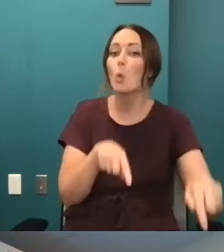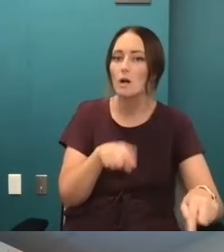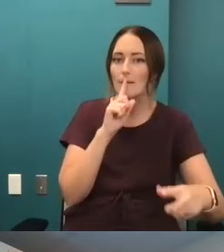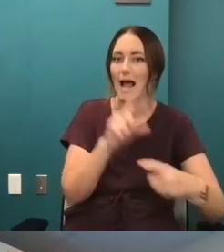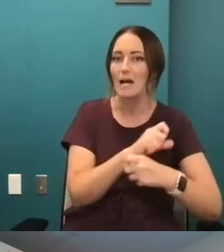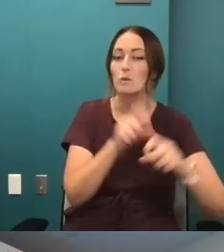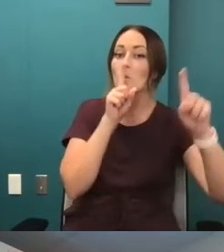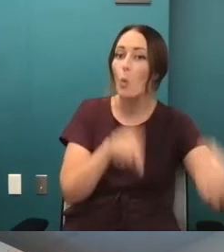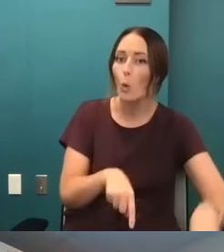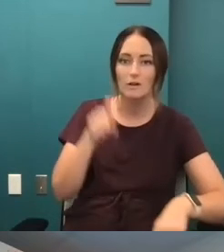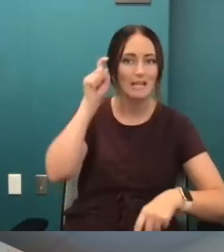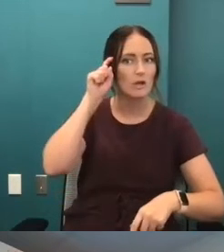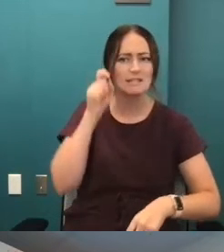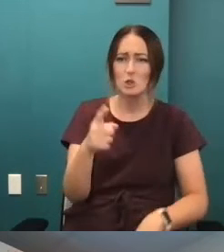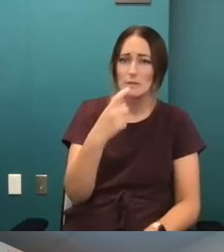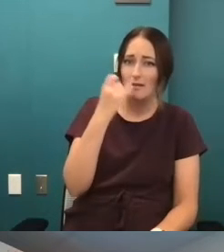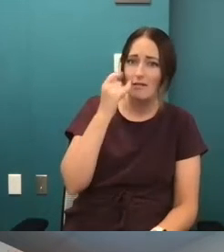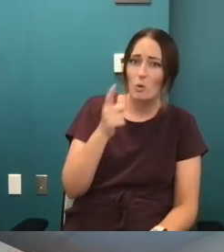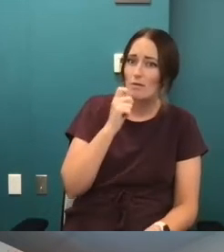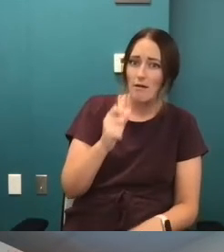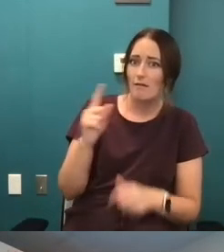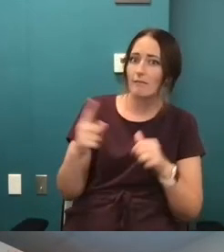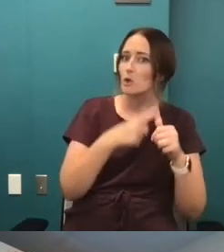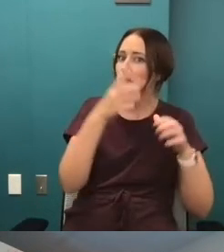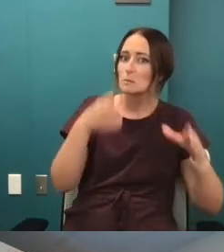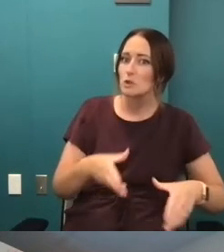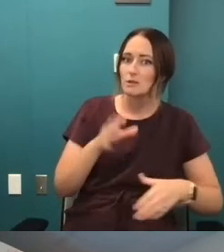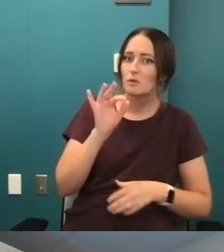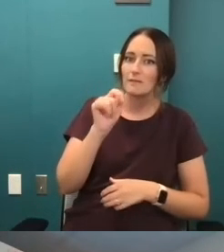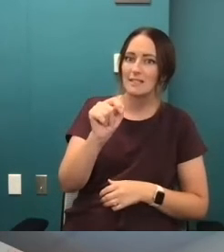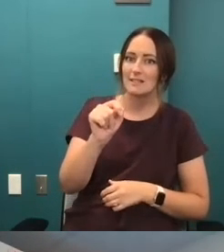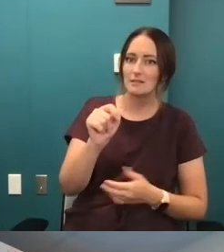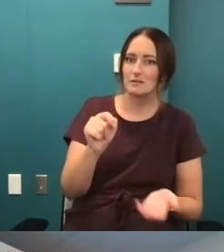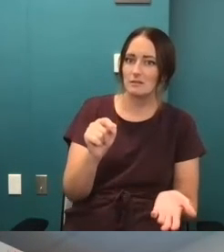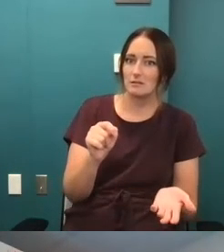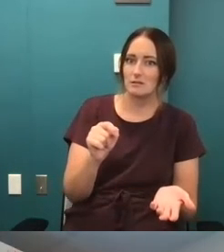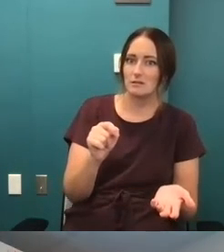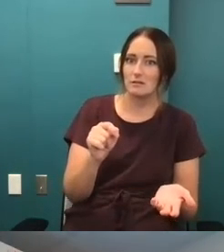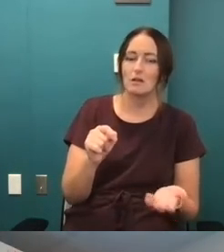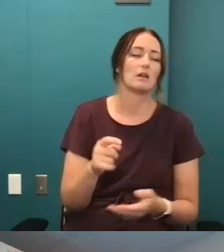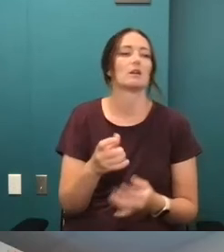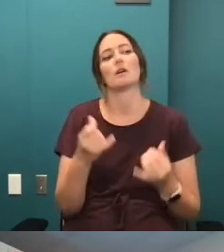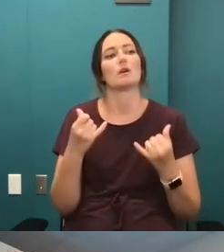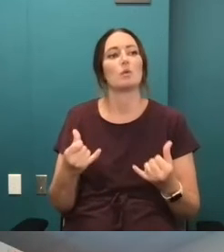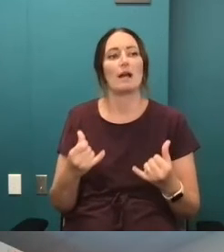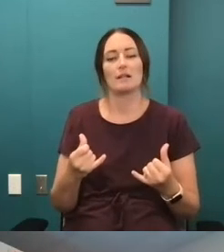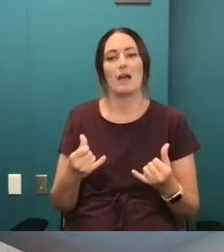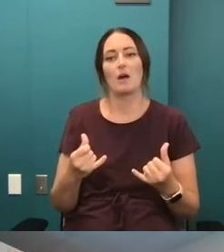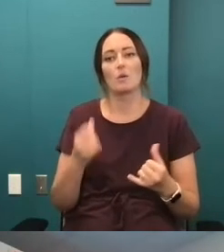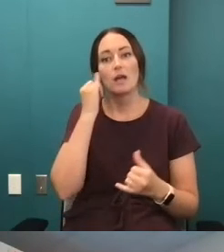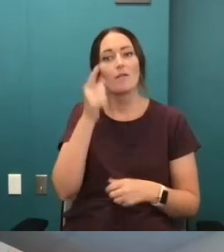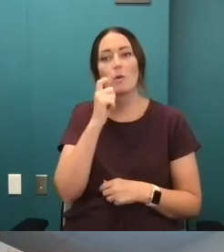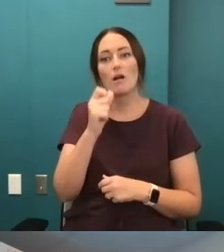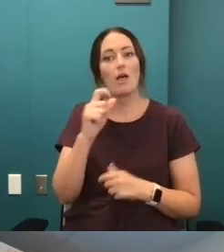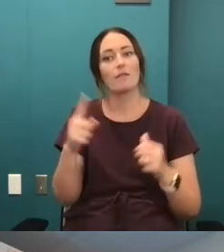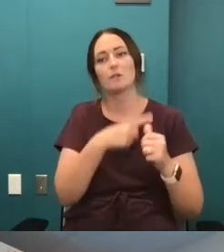aids. But you're saying if you're not the first one to fit them. Yeah, if right now, at this point in time, if you're not the first person to fit